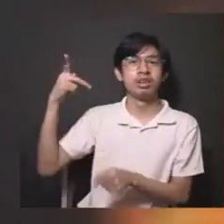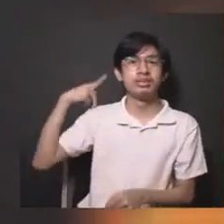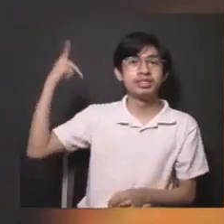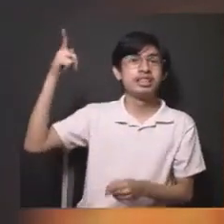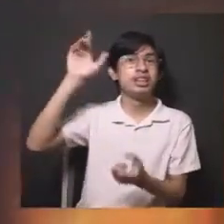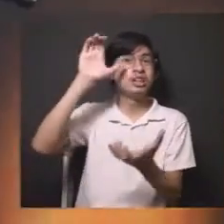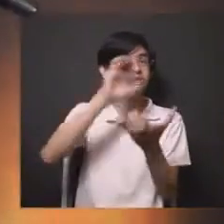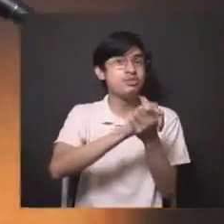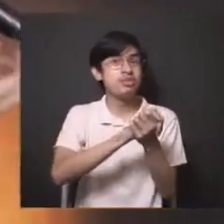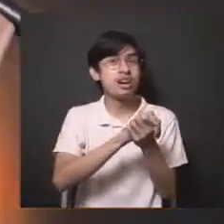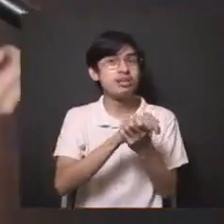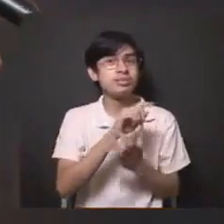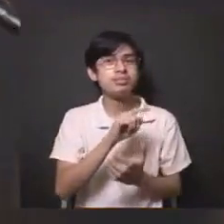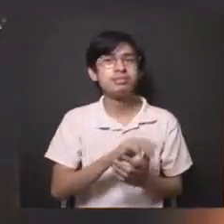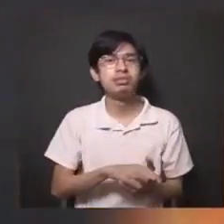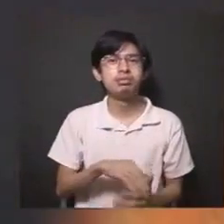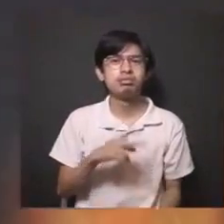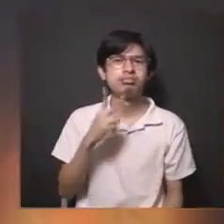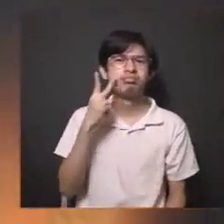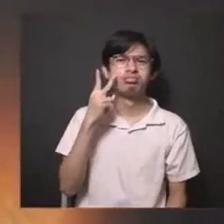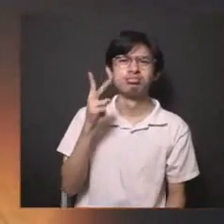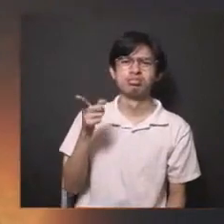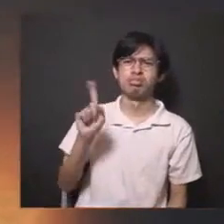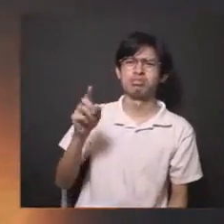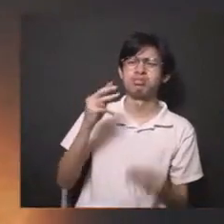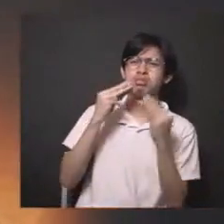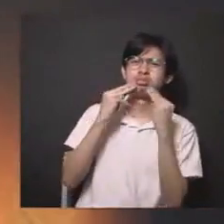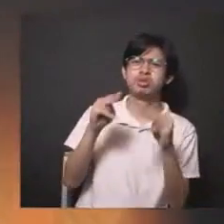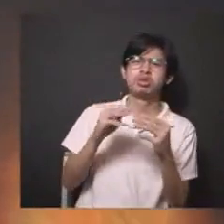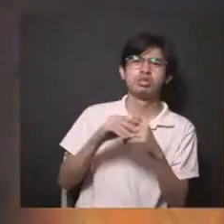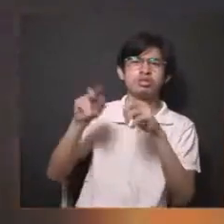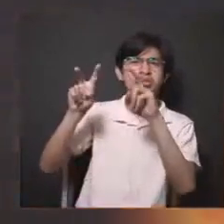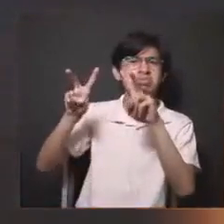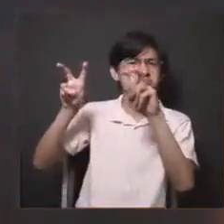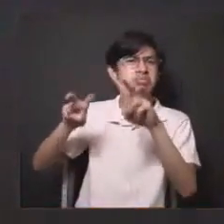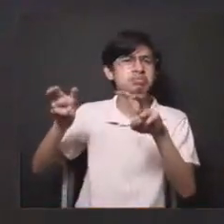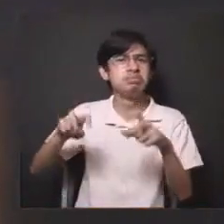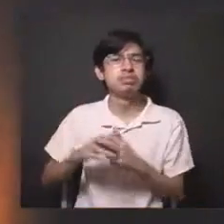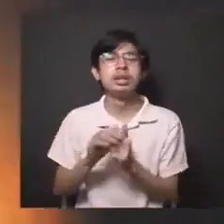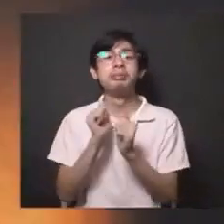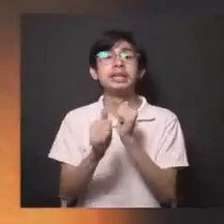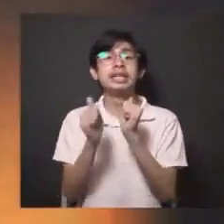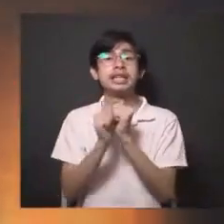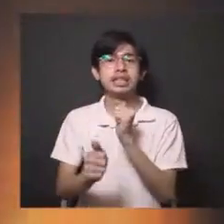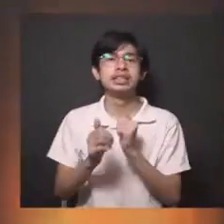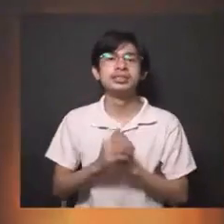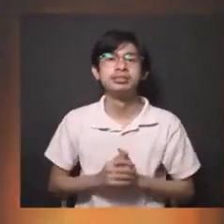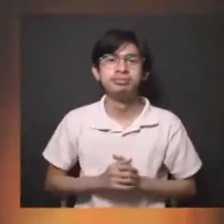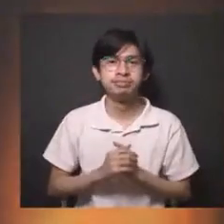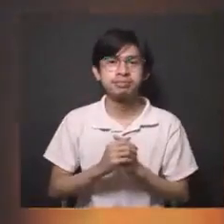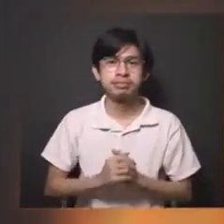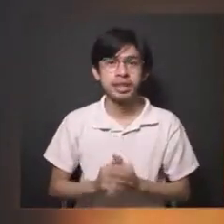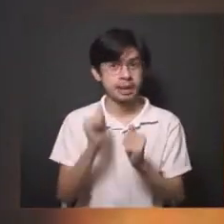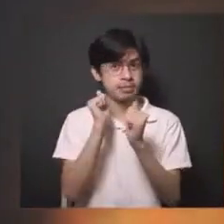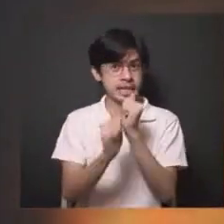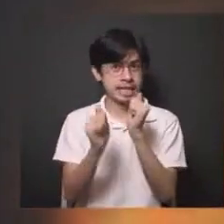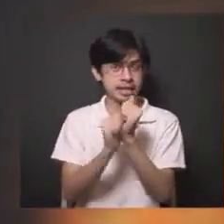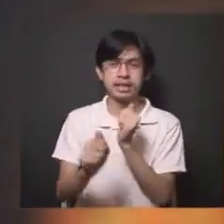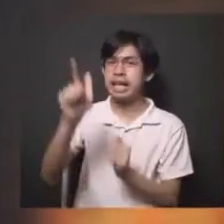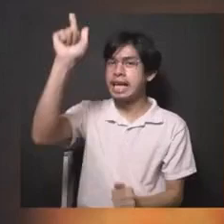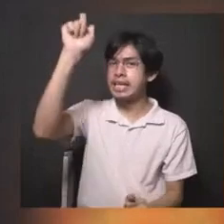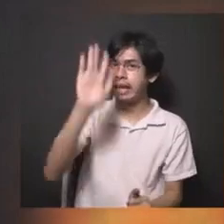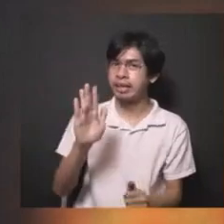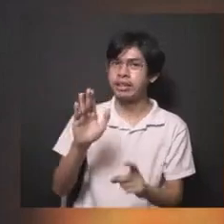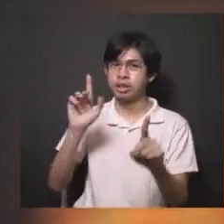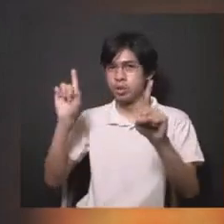there's any message that we can extrapolate from this, it's this. That just because the Lord is with you, it doesn't mean that you won't go through